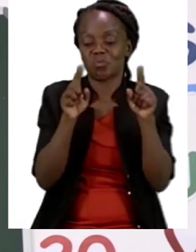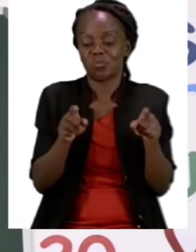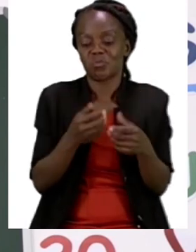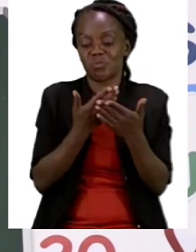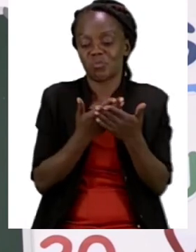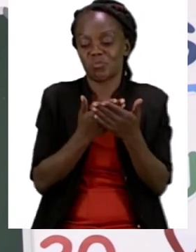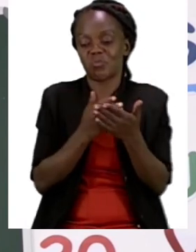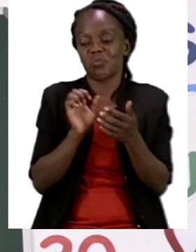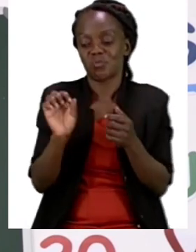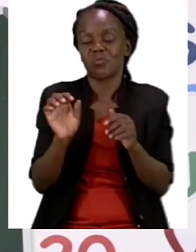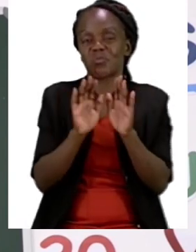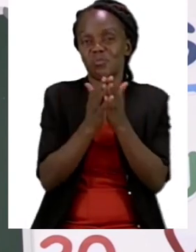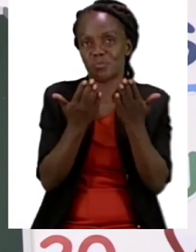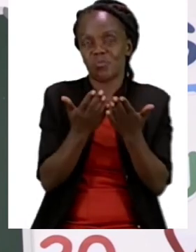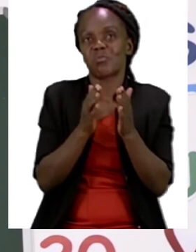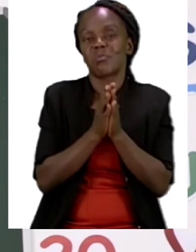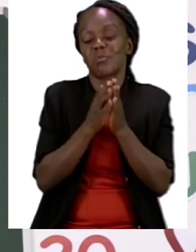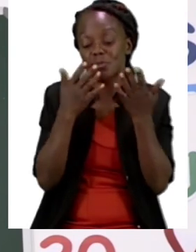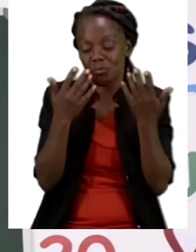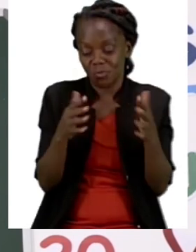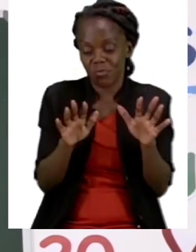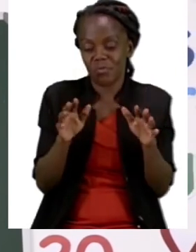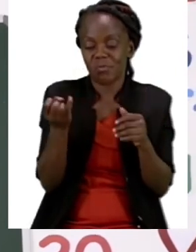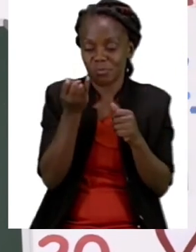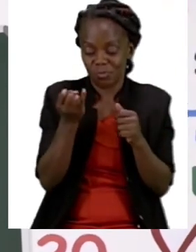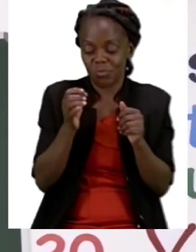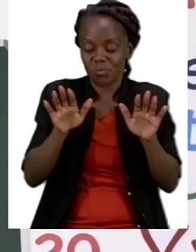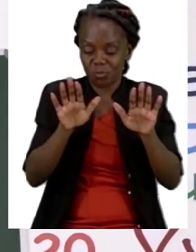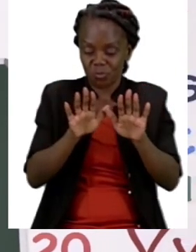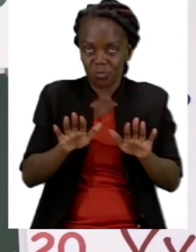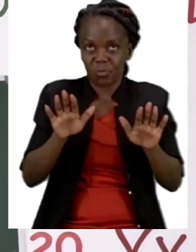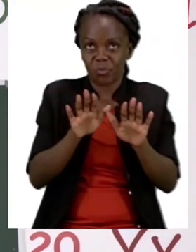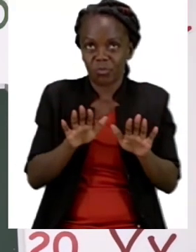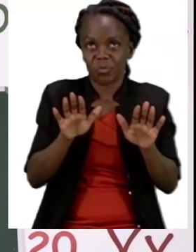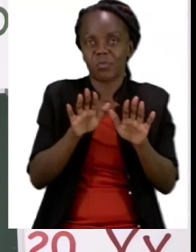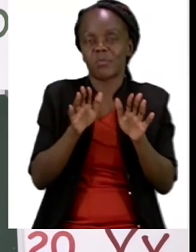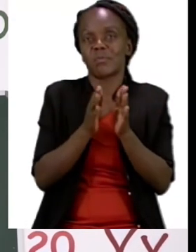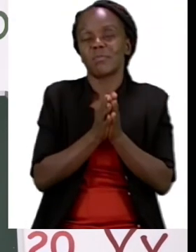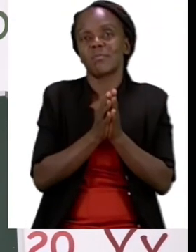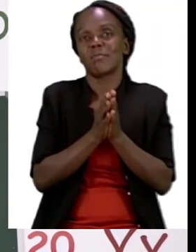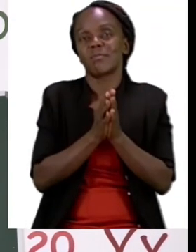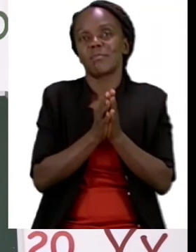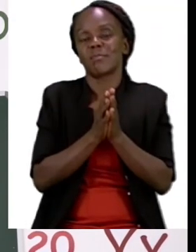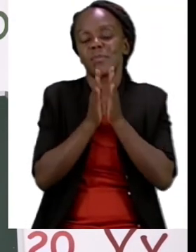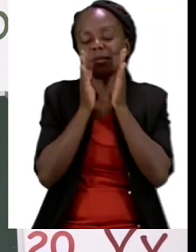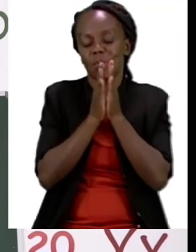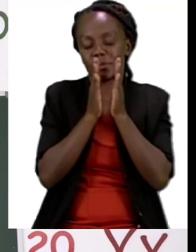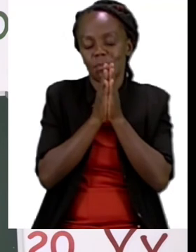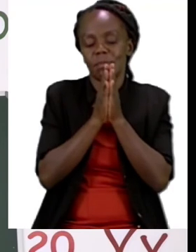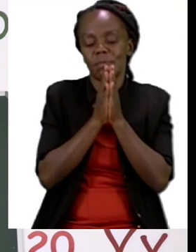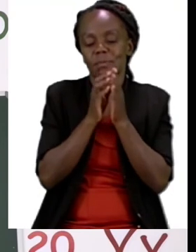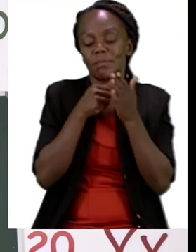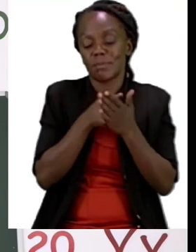can also color it as well. So take your time, you check what is on one side of the picture and try to draw